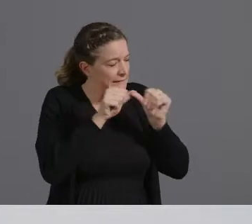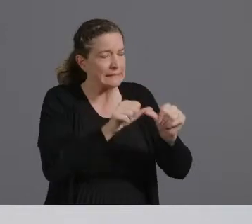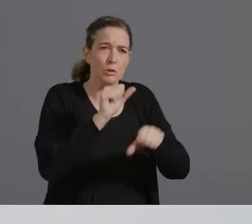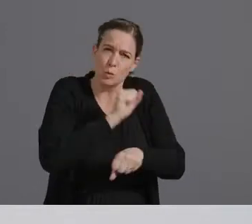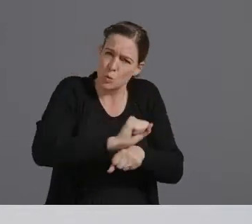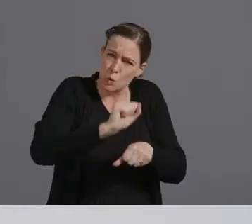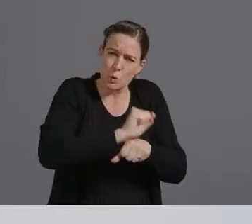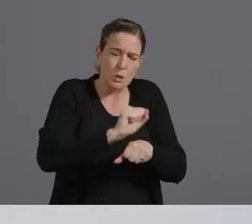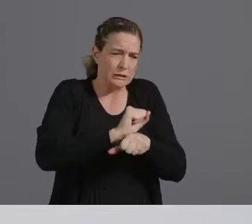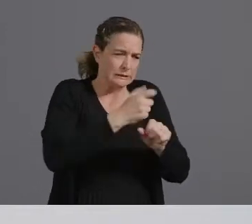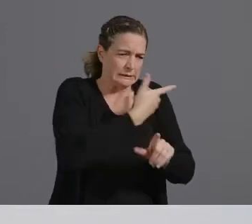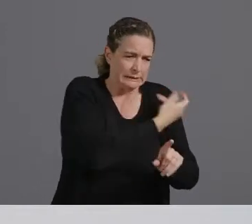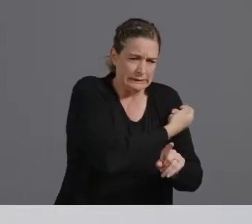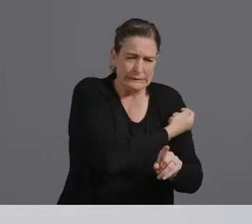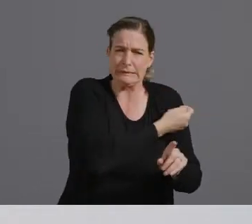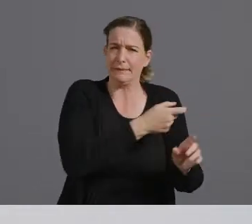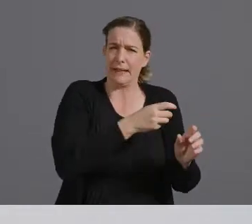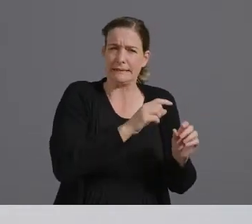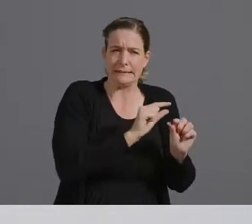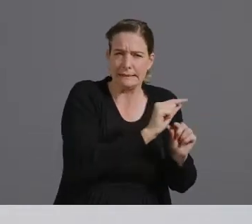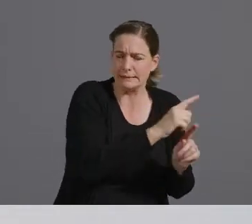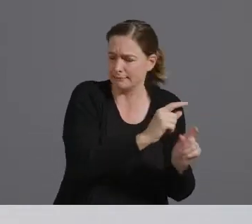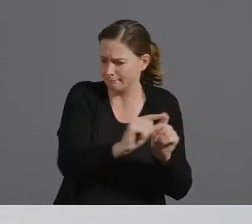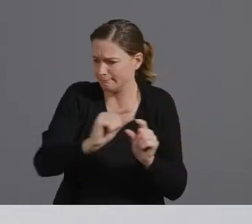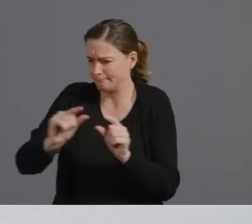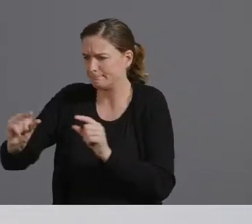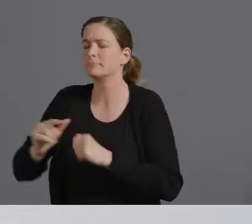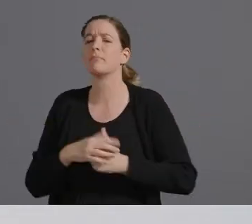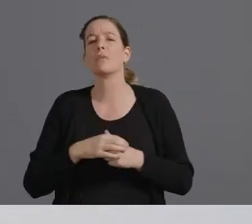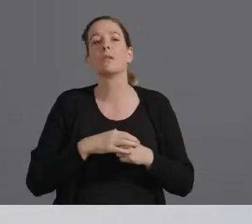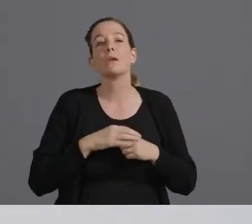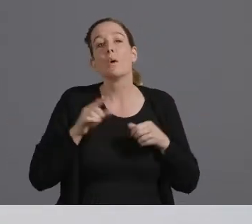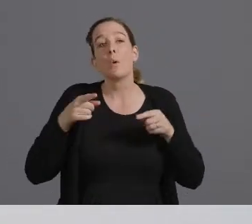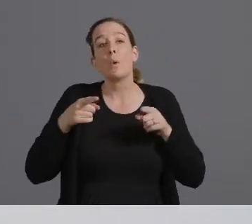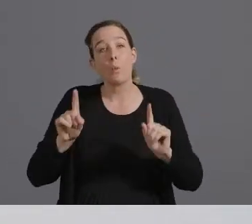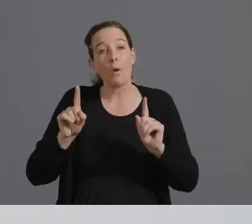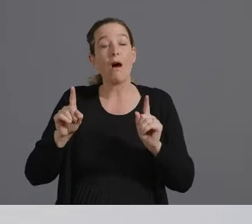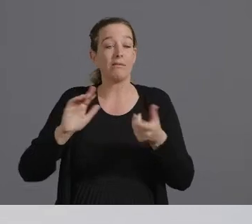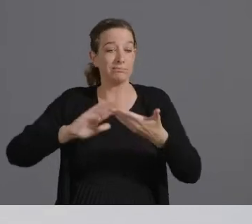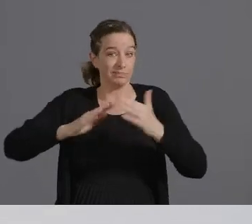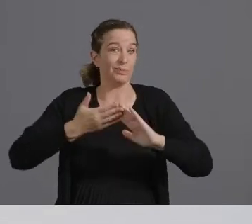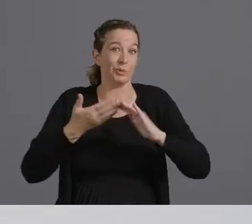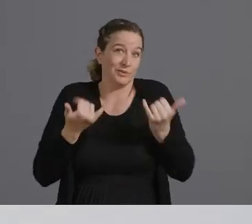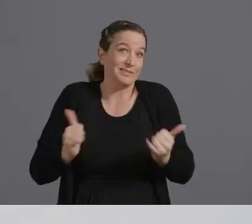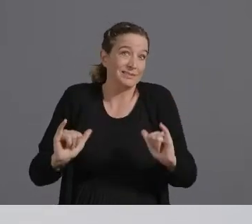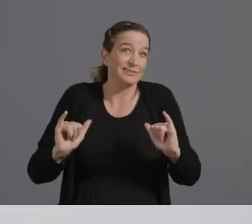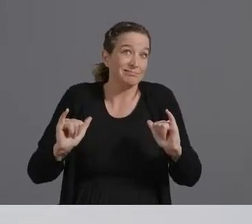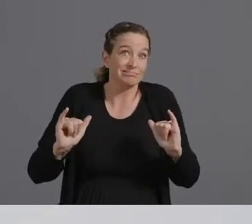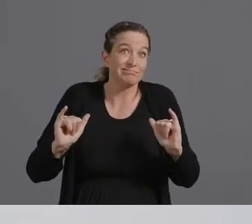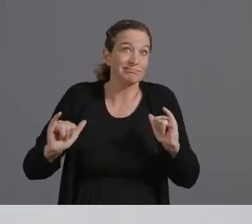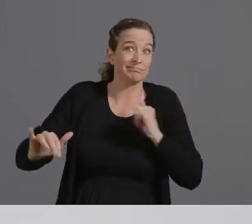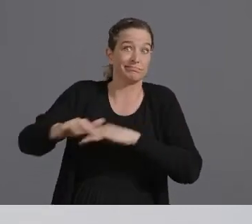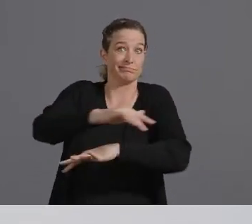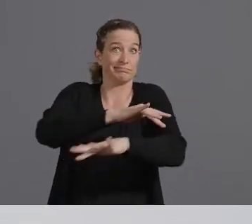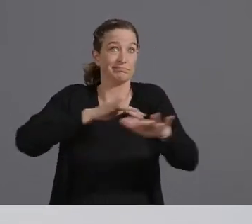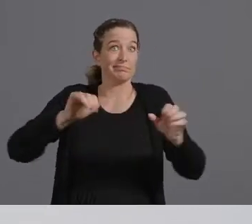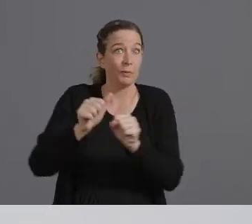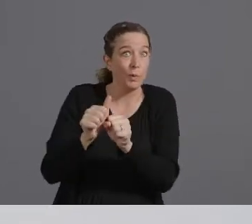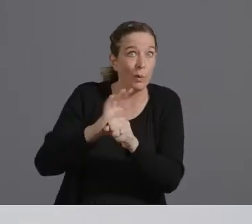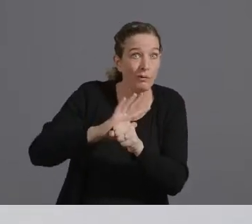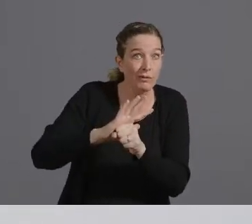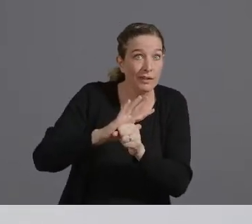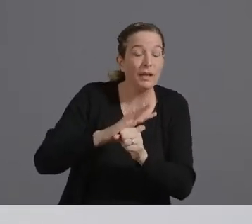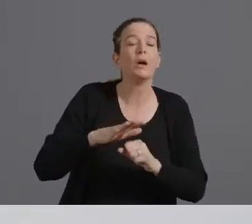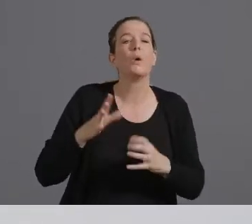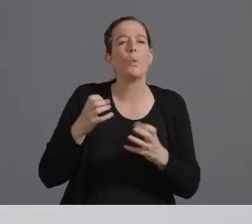as we've got reduced transmission in the community, we wanted to make sure that we were taking appropriate